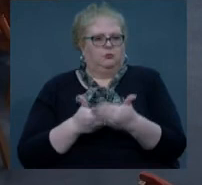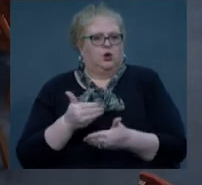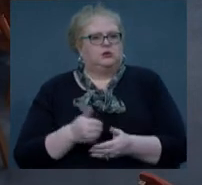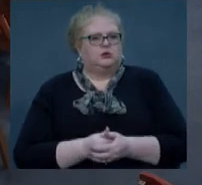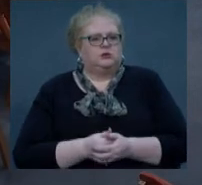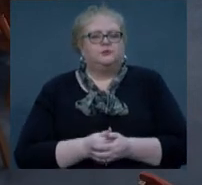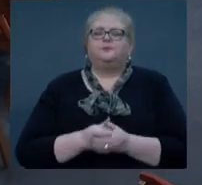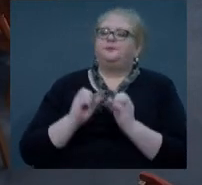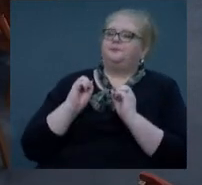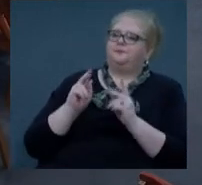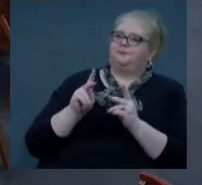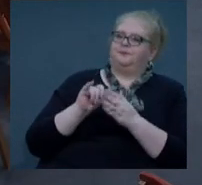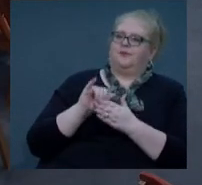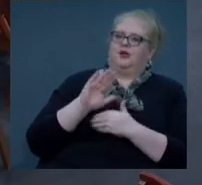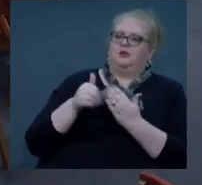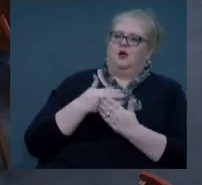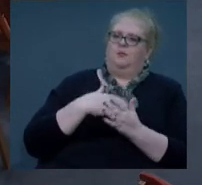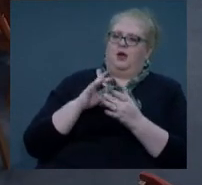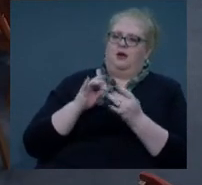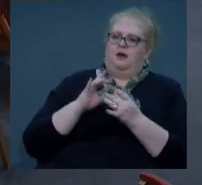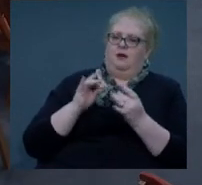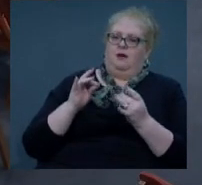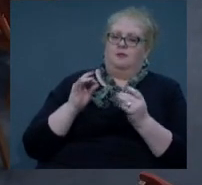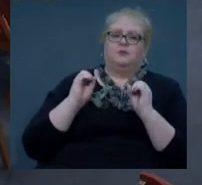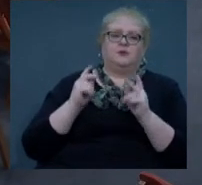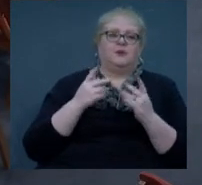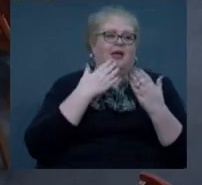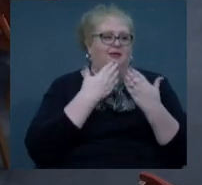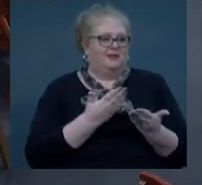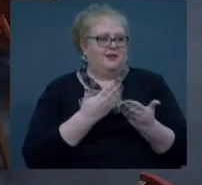on the. Thank you. Anybody else comments on anything?